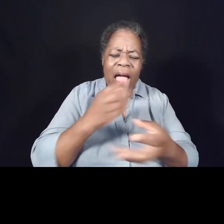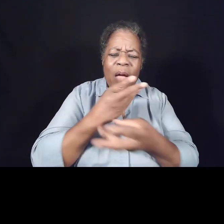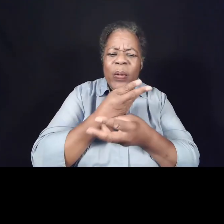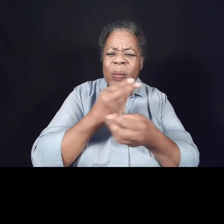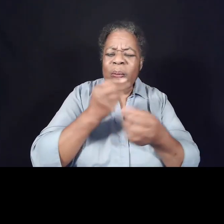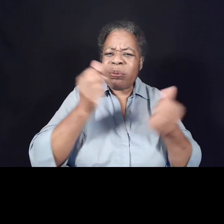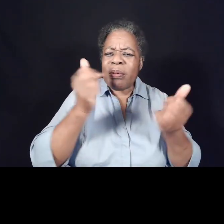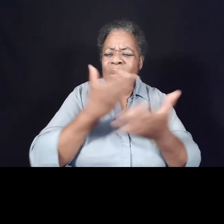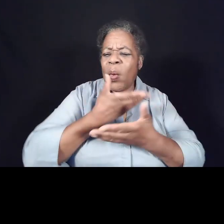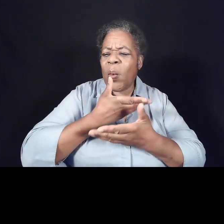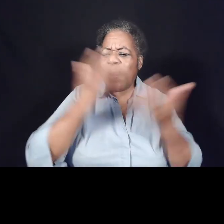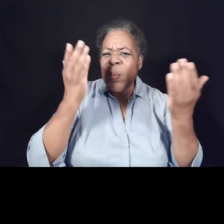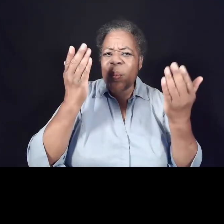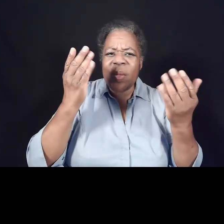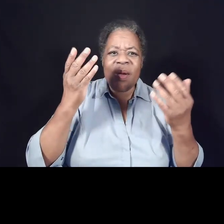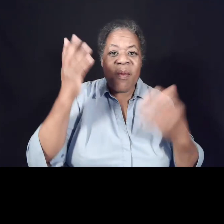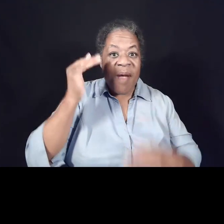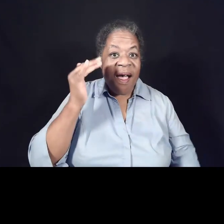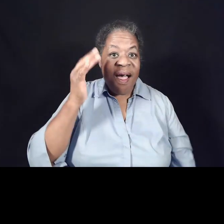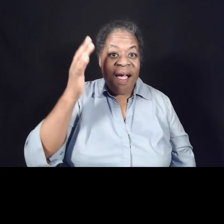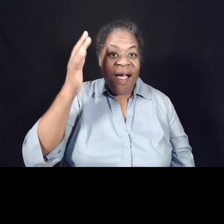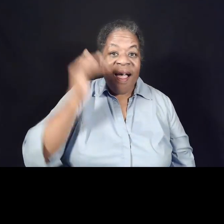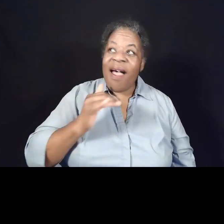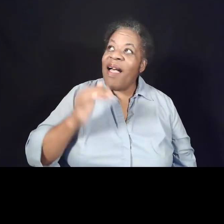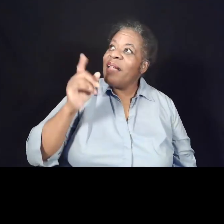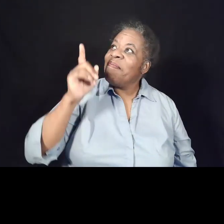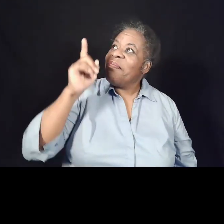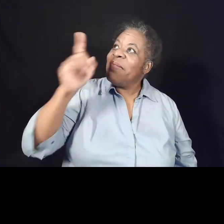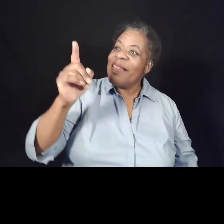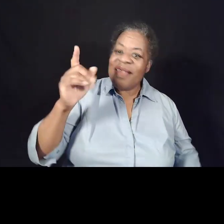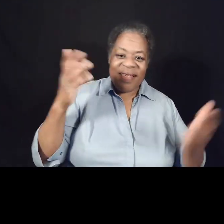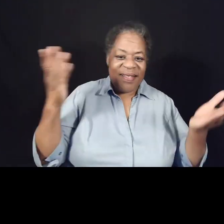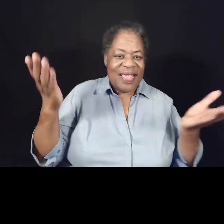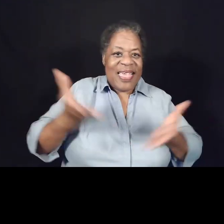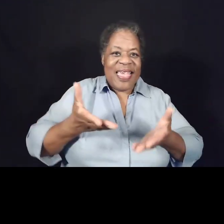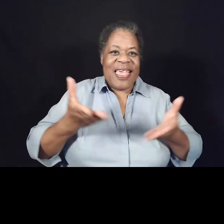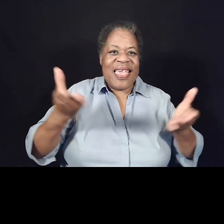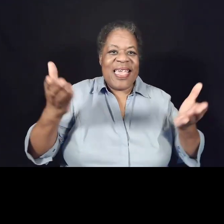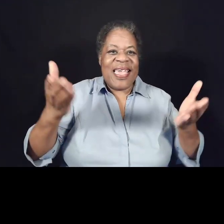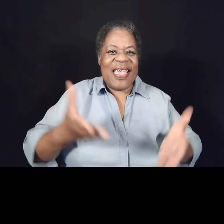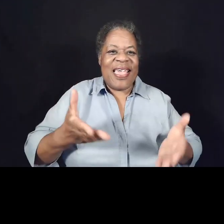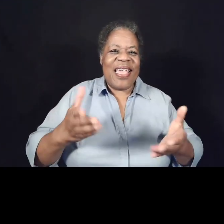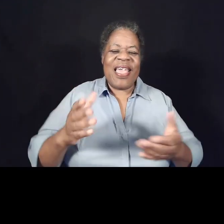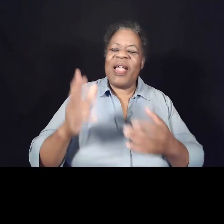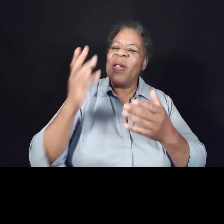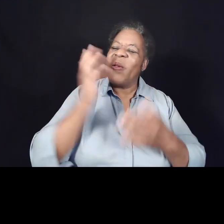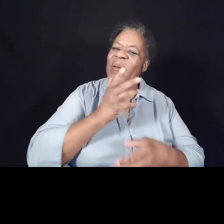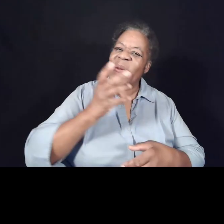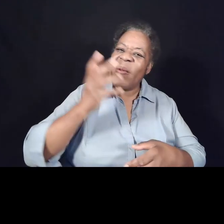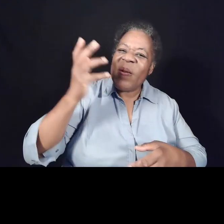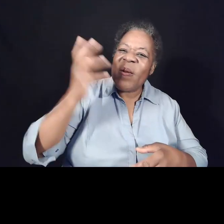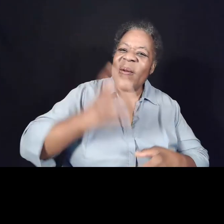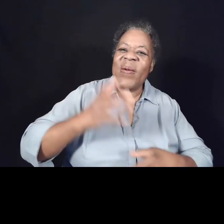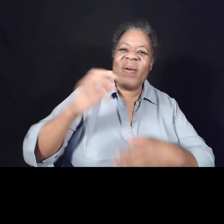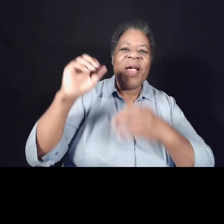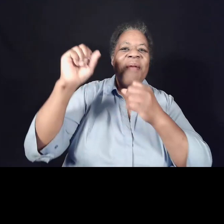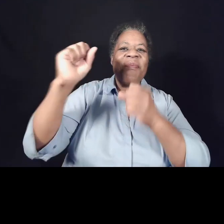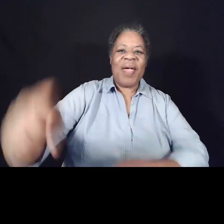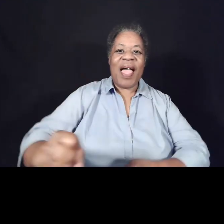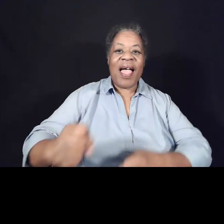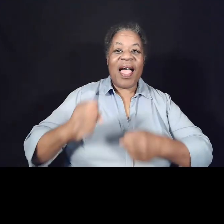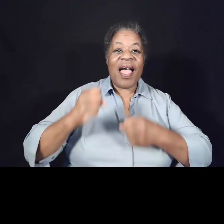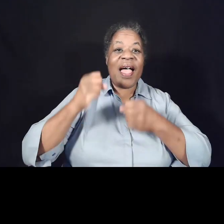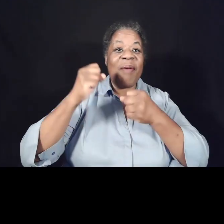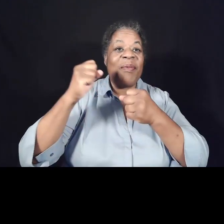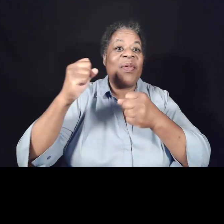doubt, and He is here. So there is power in